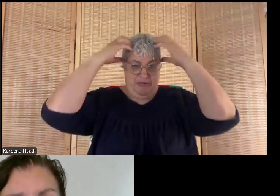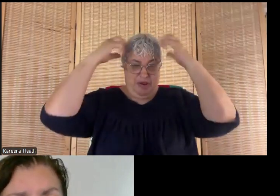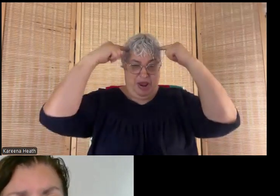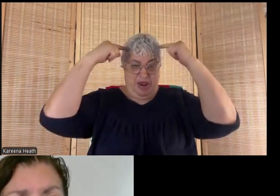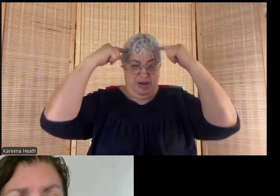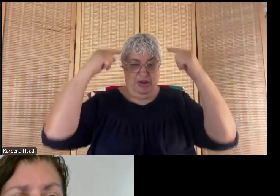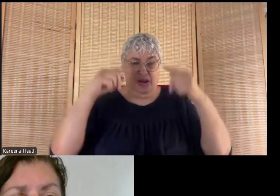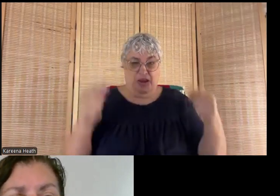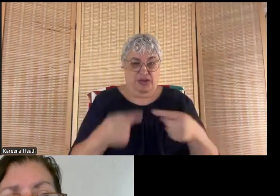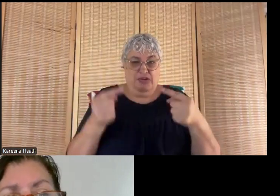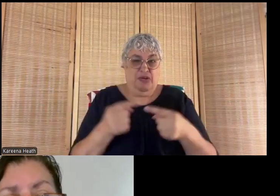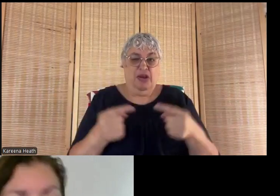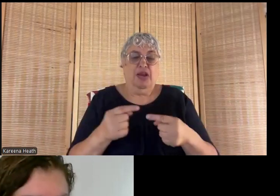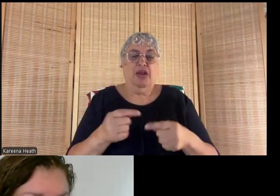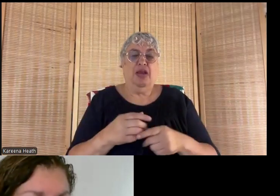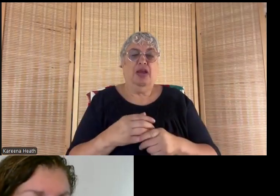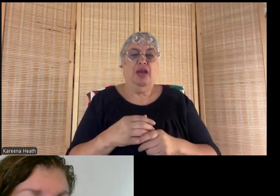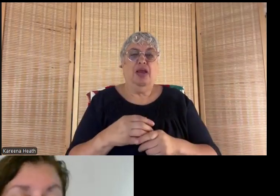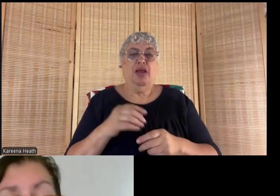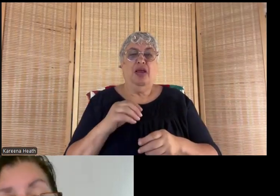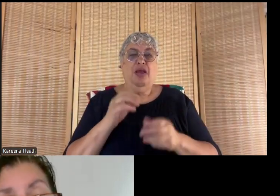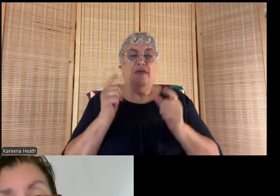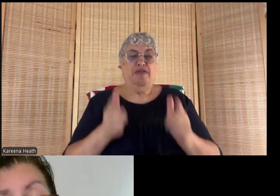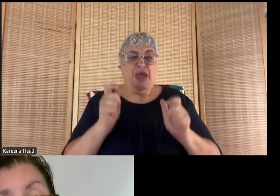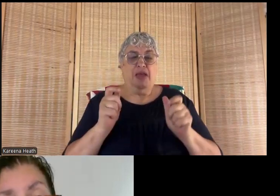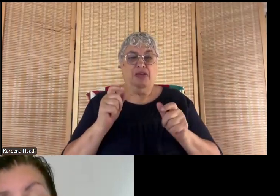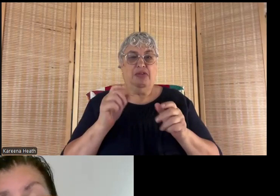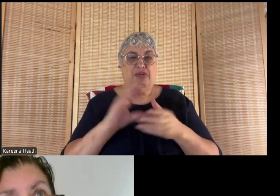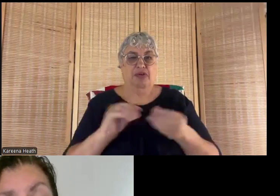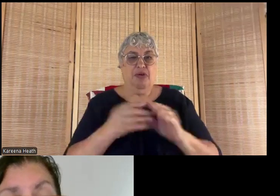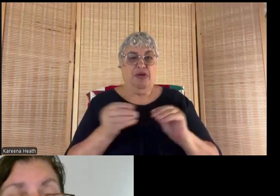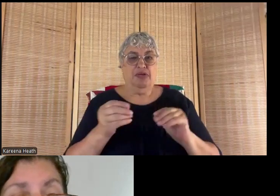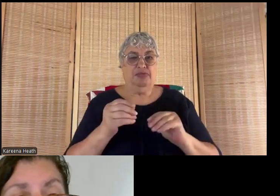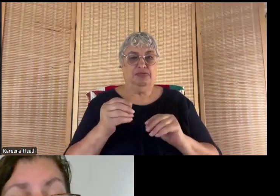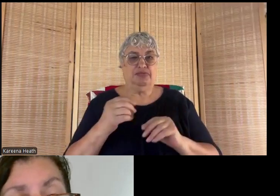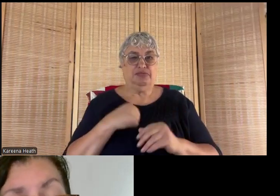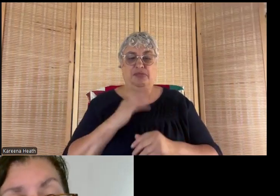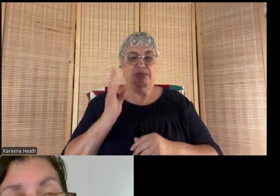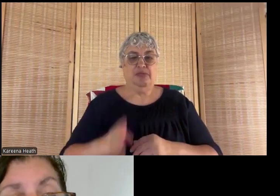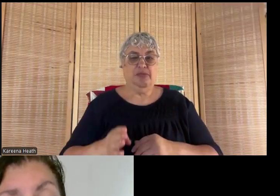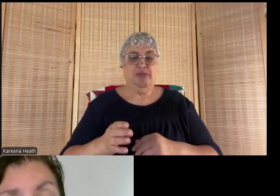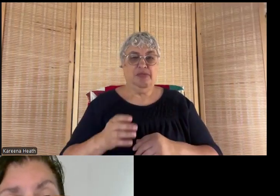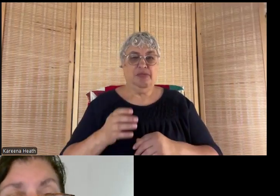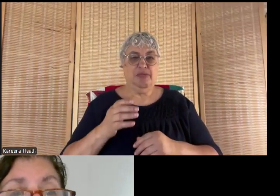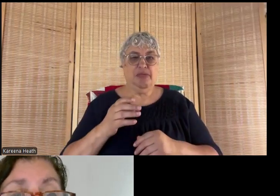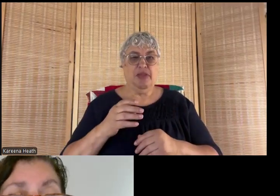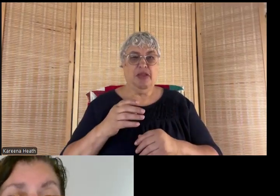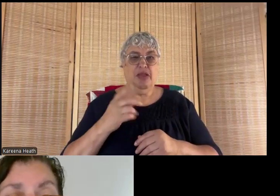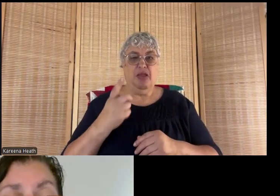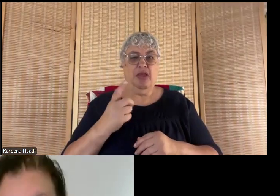And just a very quick story about someone that the brain injury, I will never forget this quote. One of